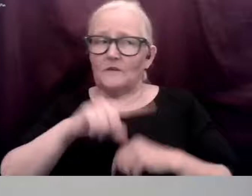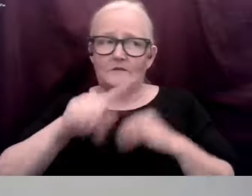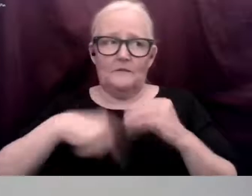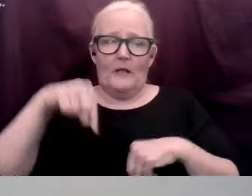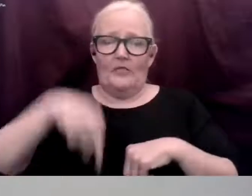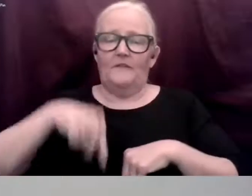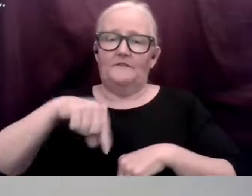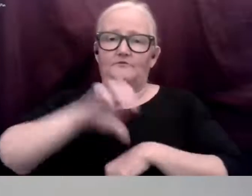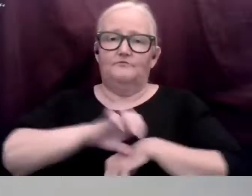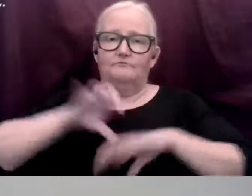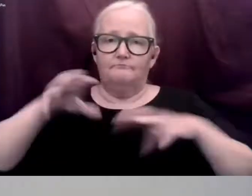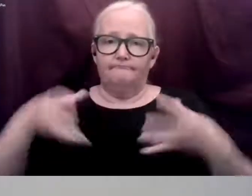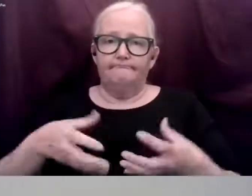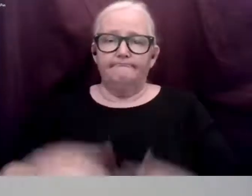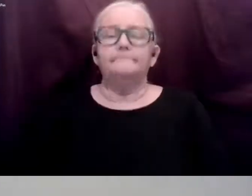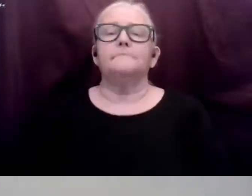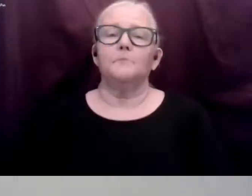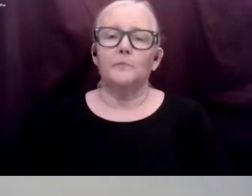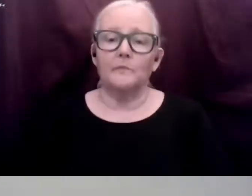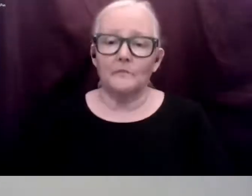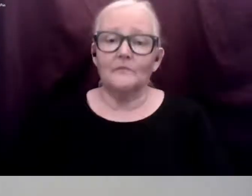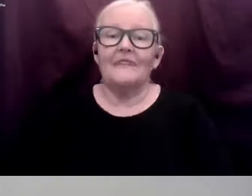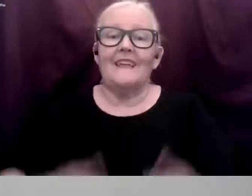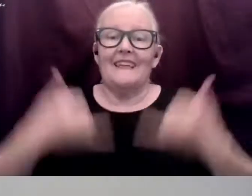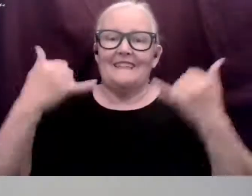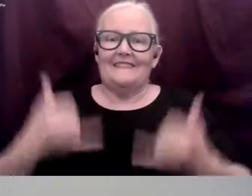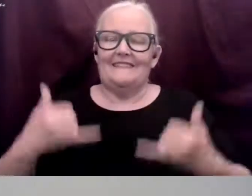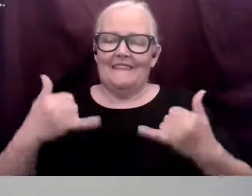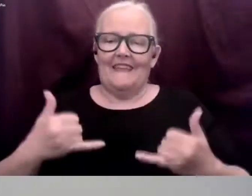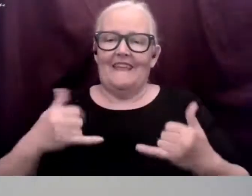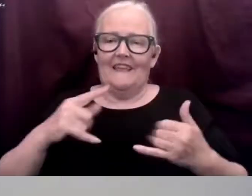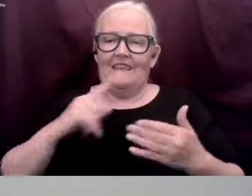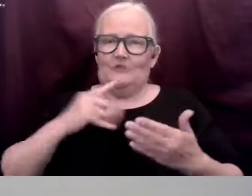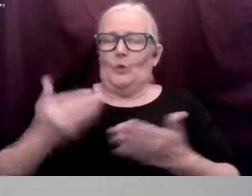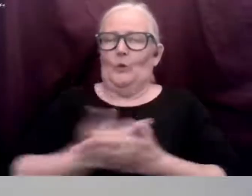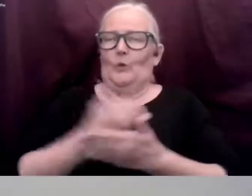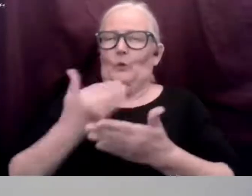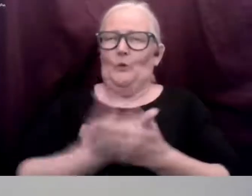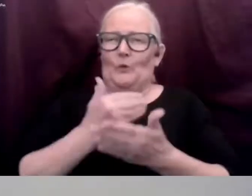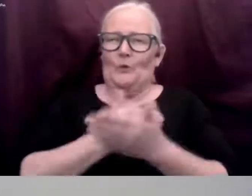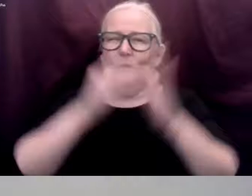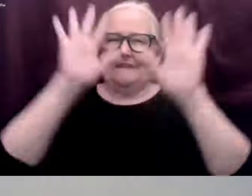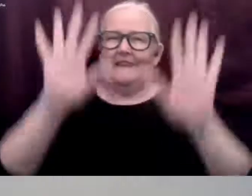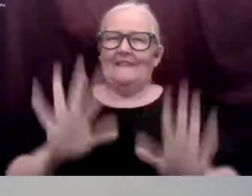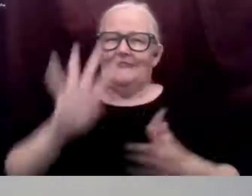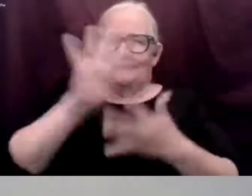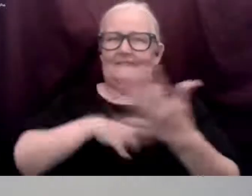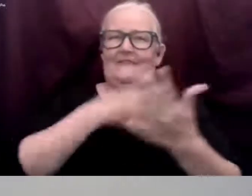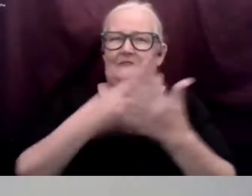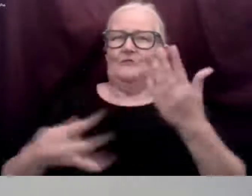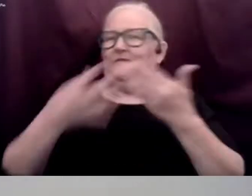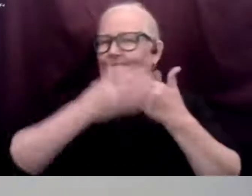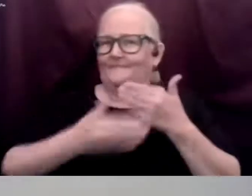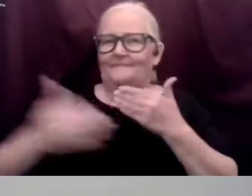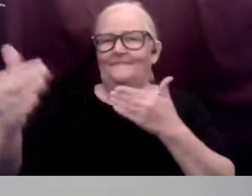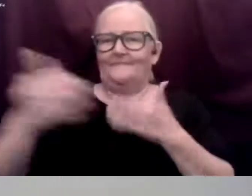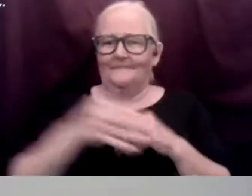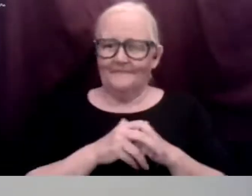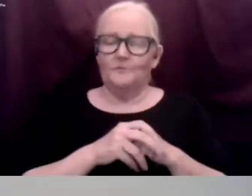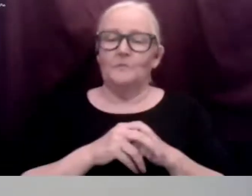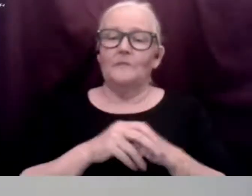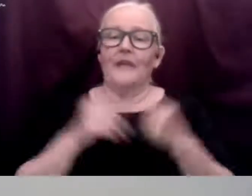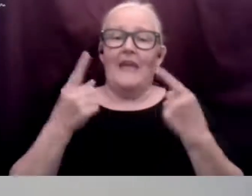Today marks the beginning of a new Sunday morning schedule here at our church. Earlier this morning at 9:30, we had our